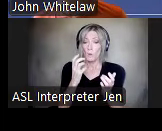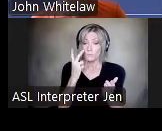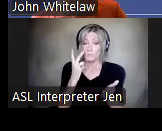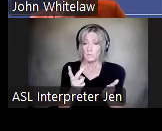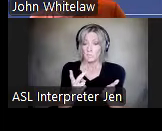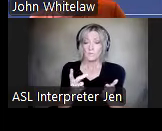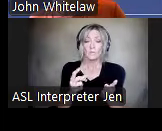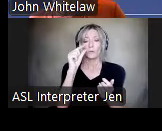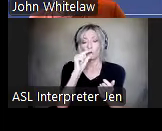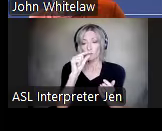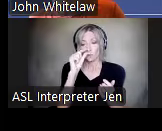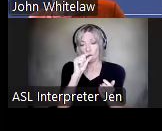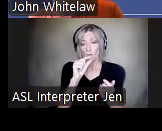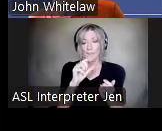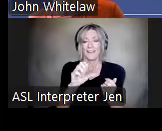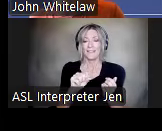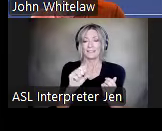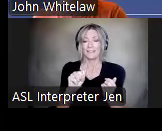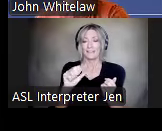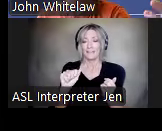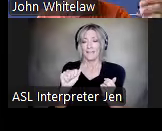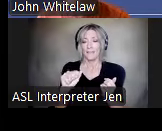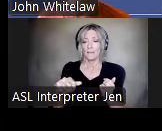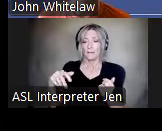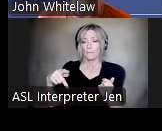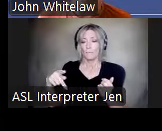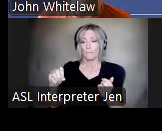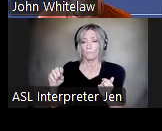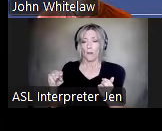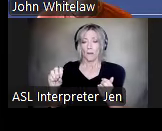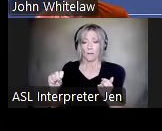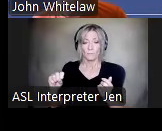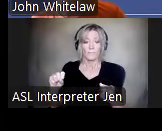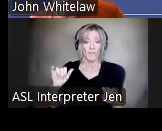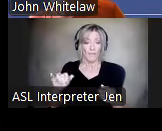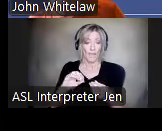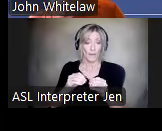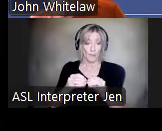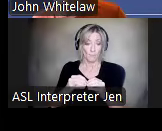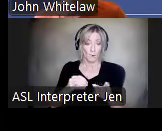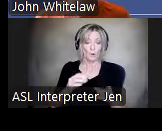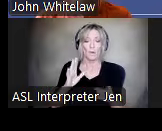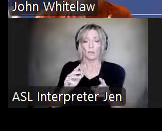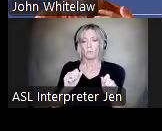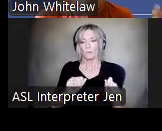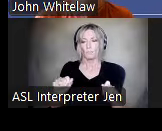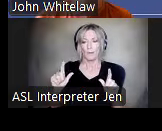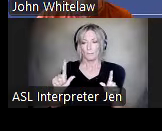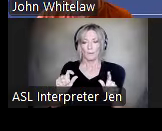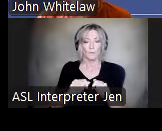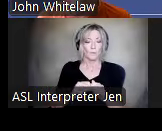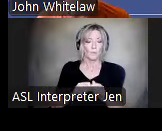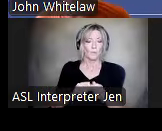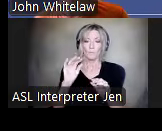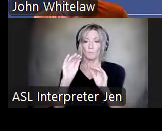is Google SSA POMs, and then if you Google this number, they will pop right up. And we put in as many POM sites